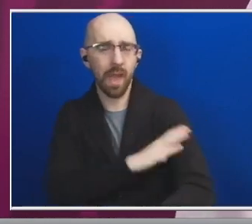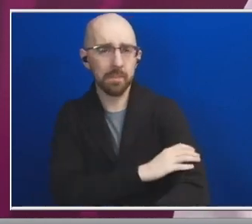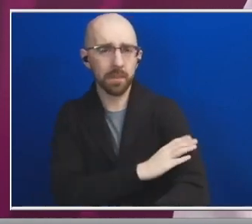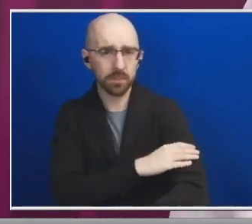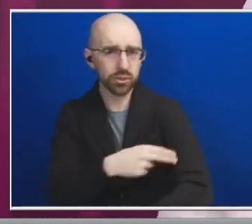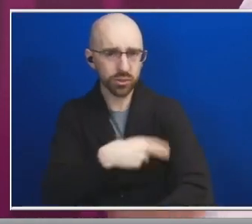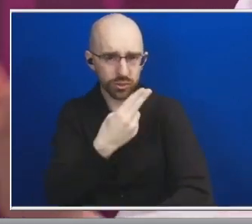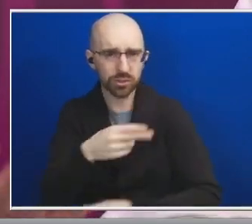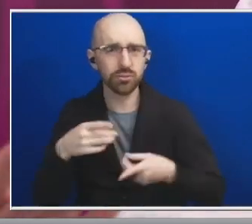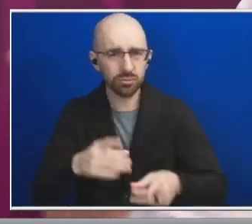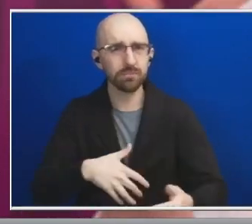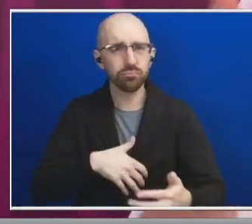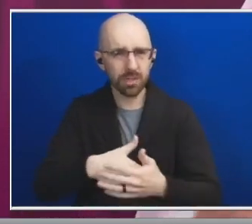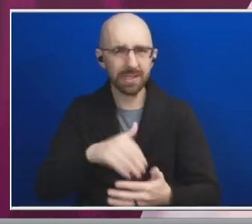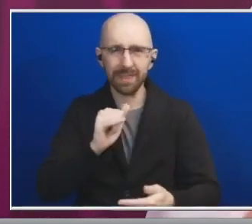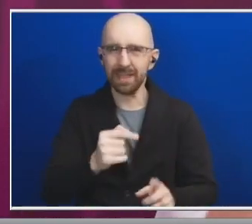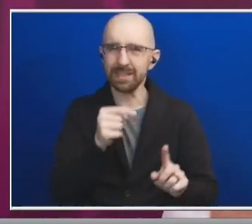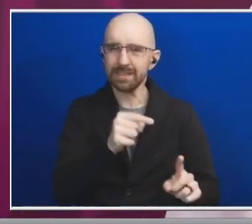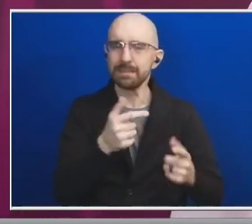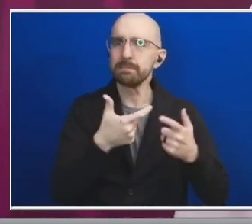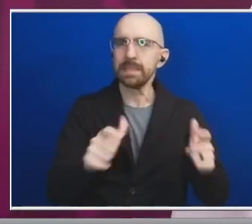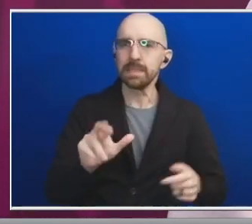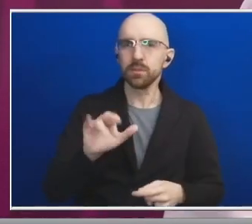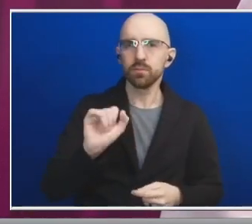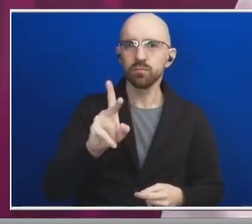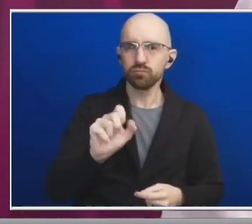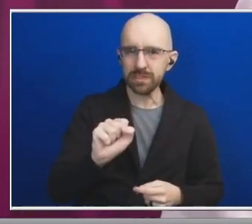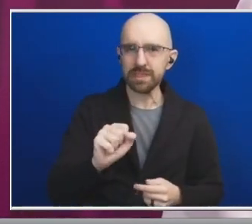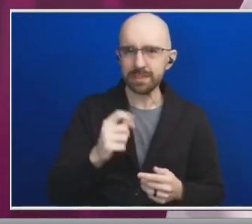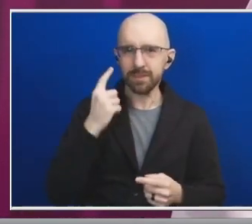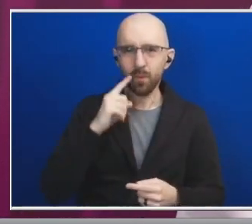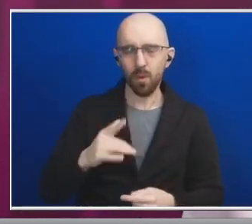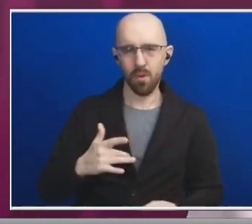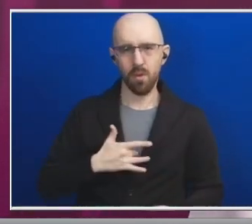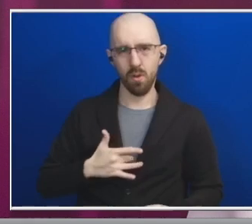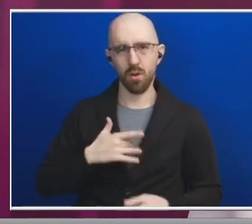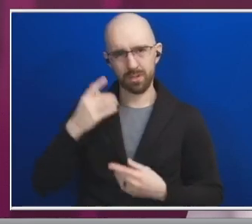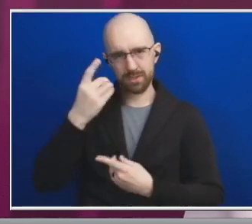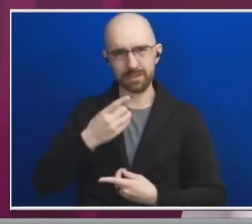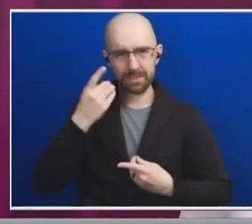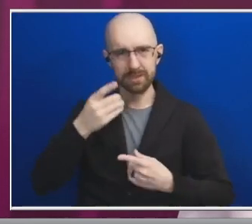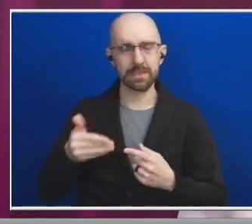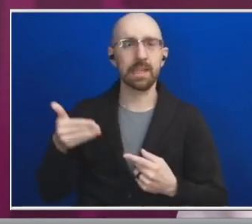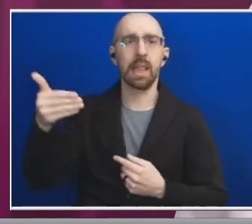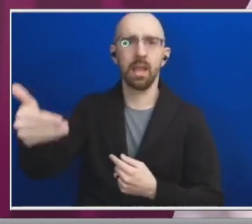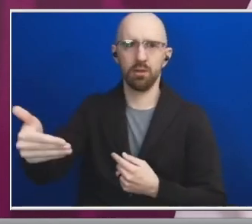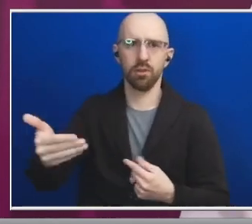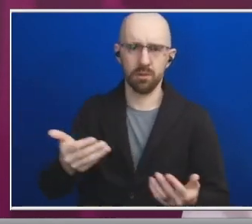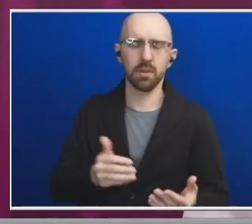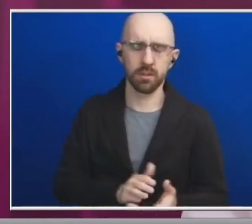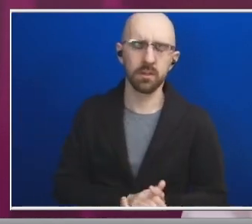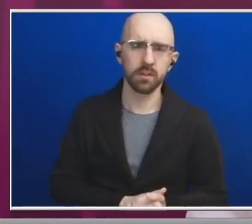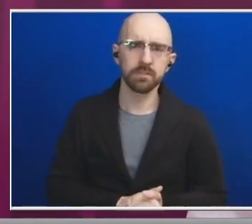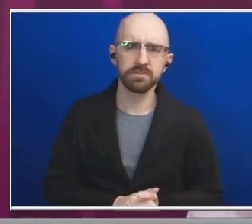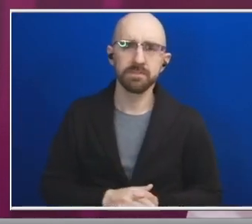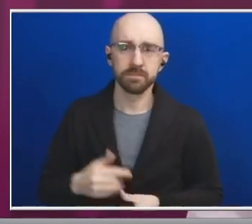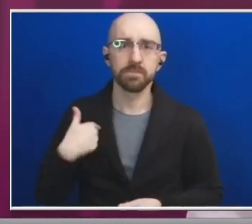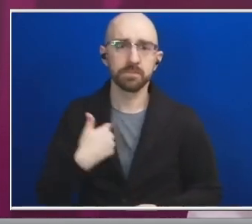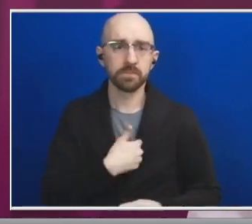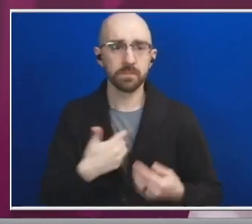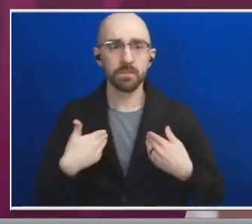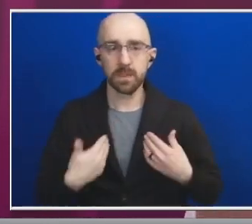that's one of our biggest risk factors for cardiovascular disease down the road. So we've got